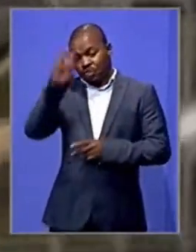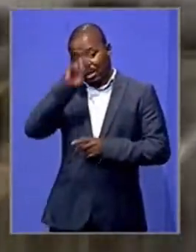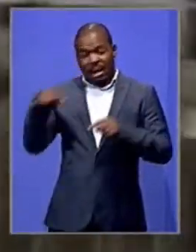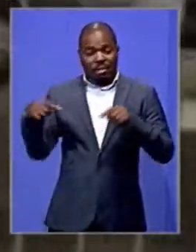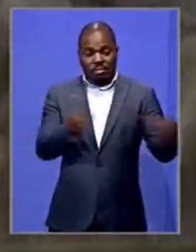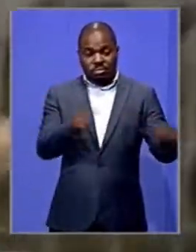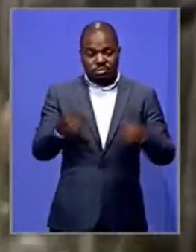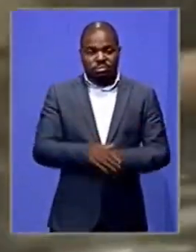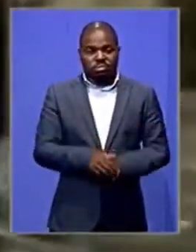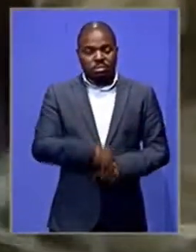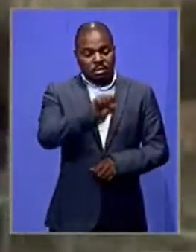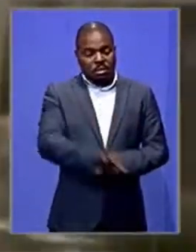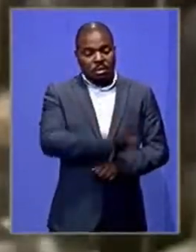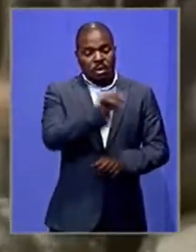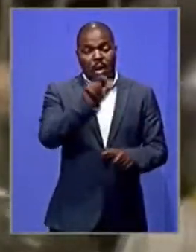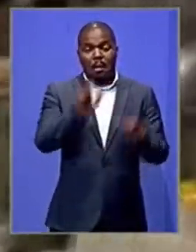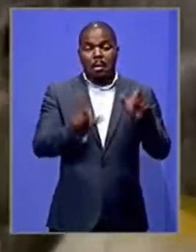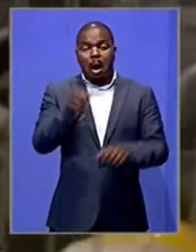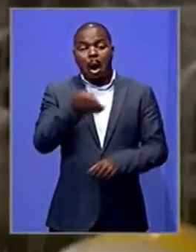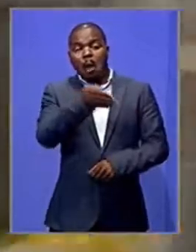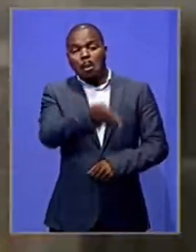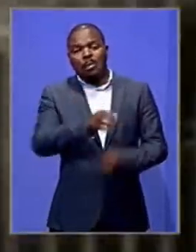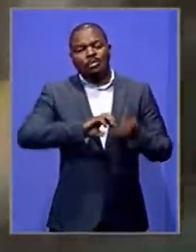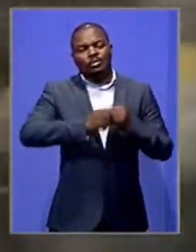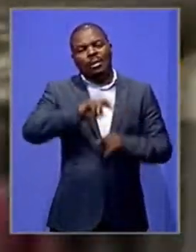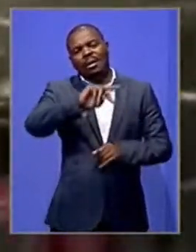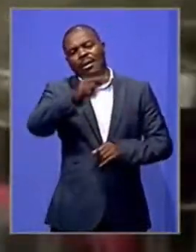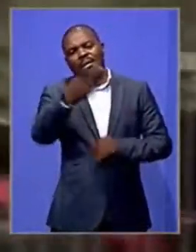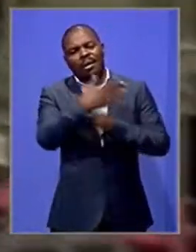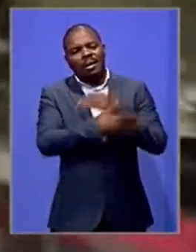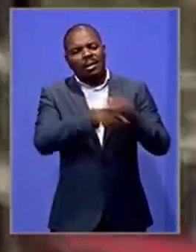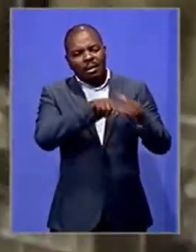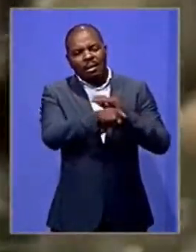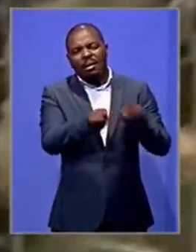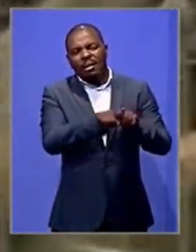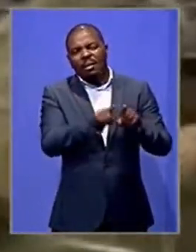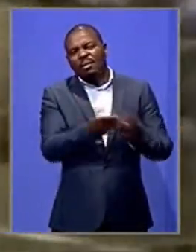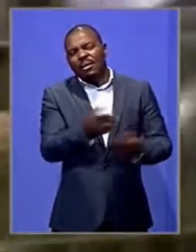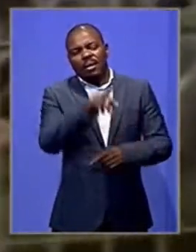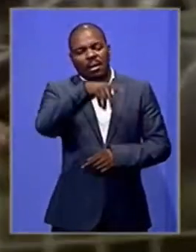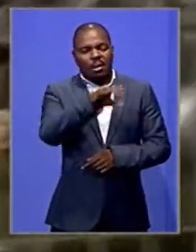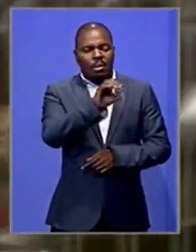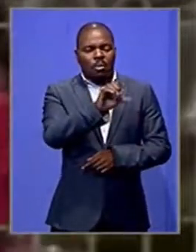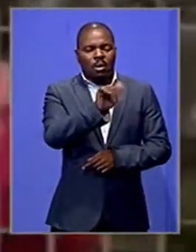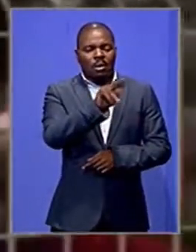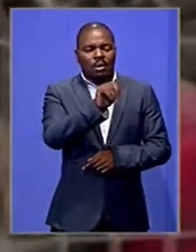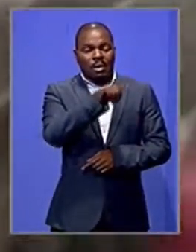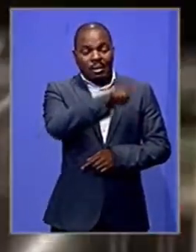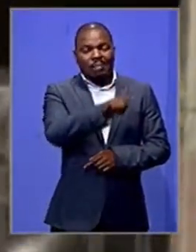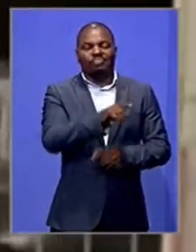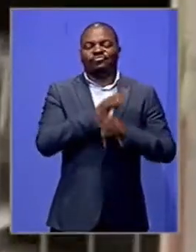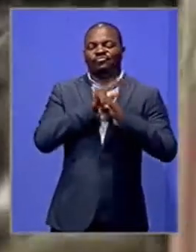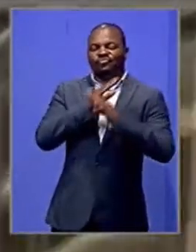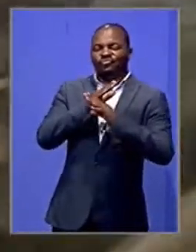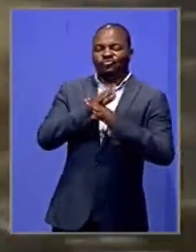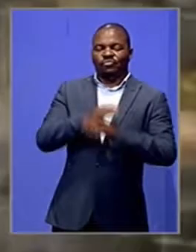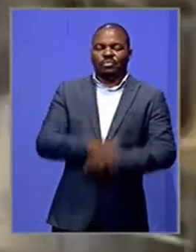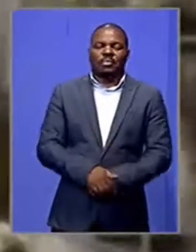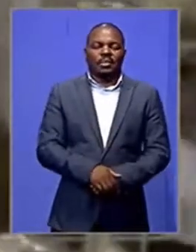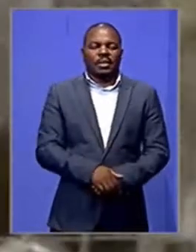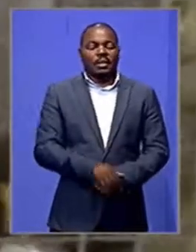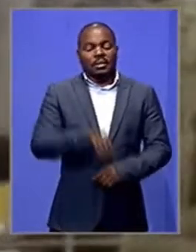a šaretšego ka Ukraine ba leka go tshabela dinageng baagišane di etša Poland moo ba swarago bohlaswa. Afrika borwa e